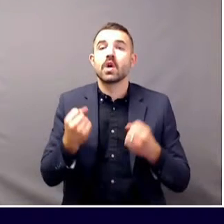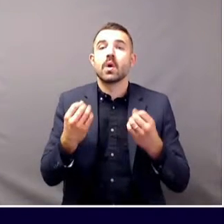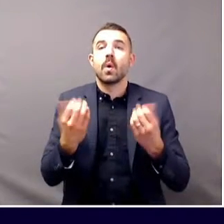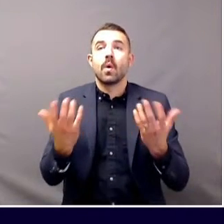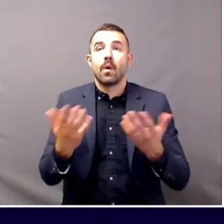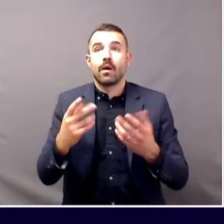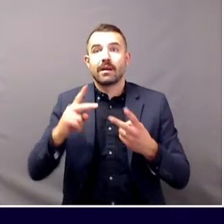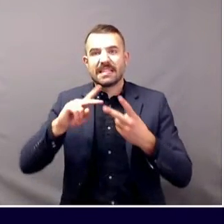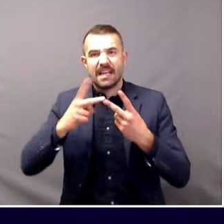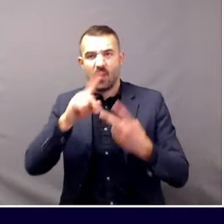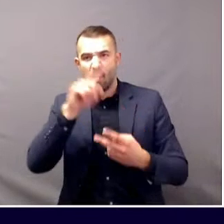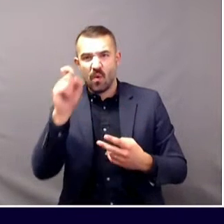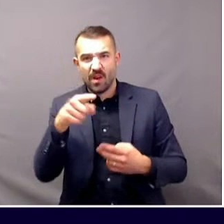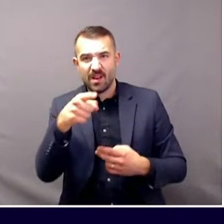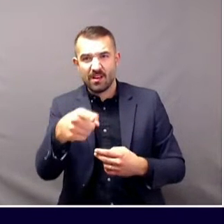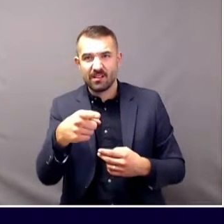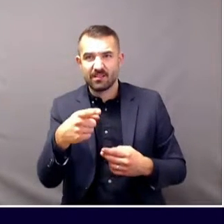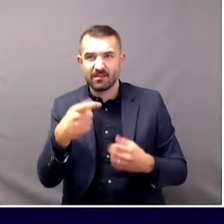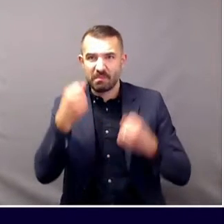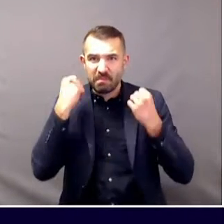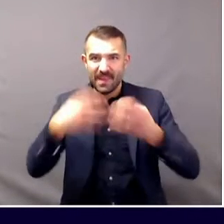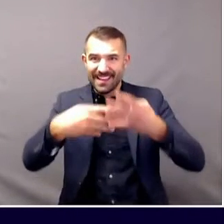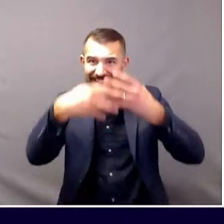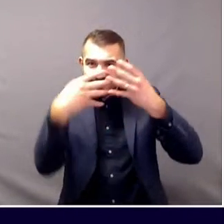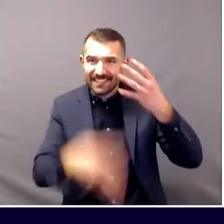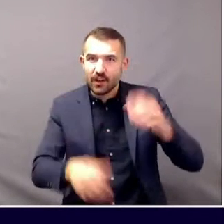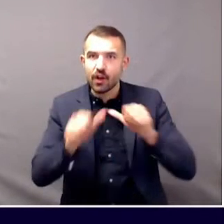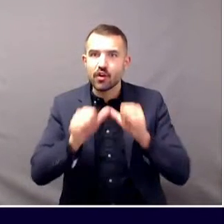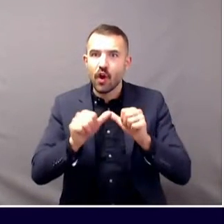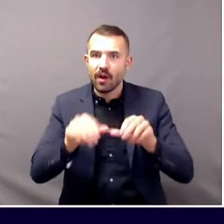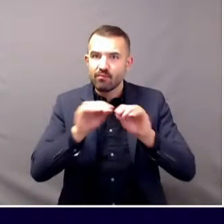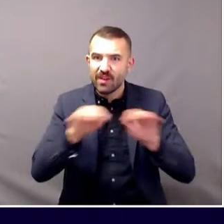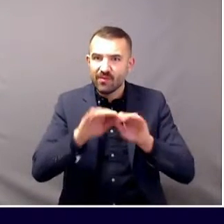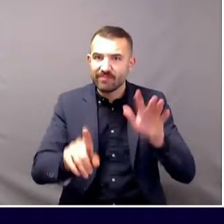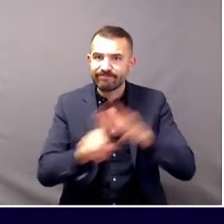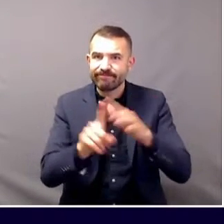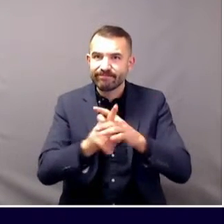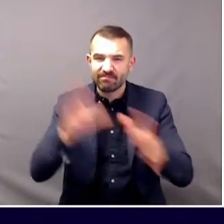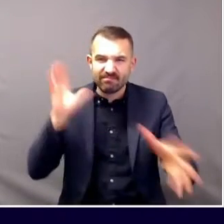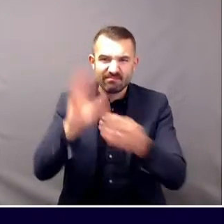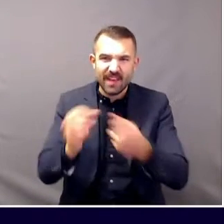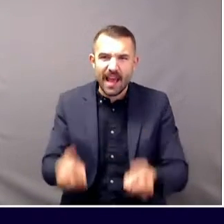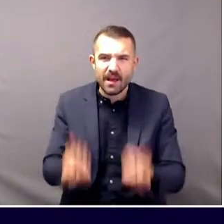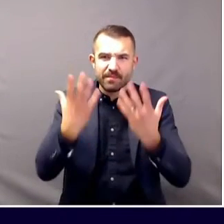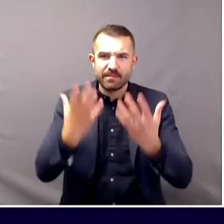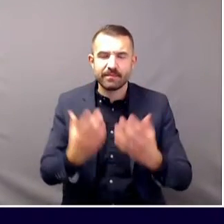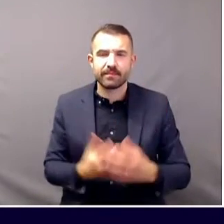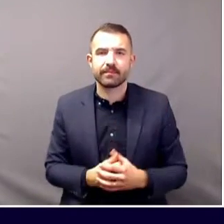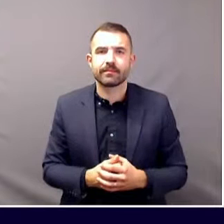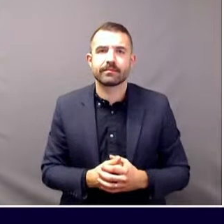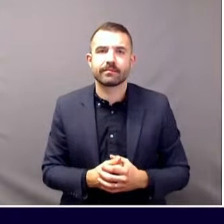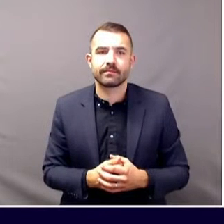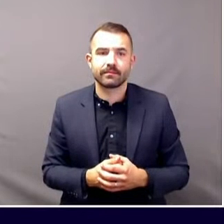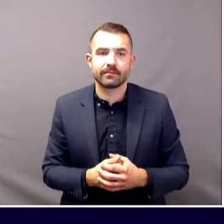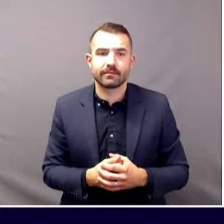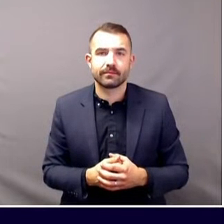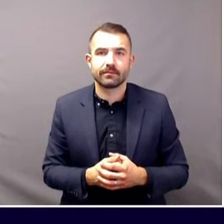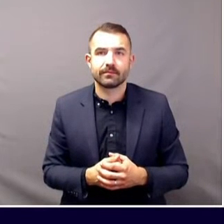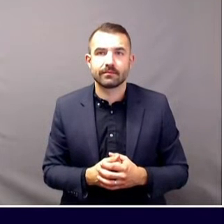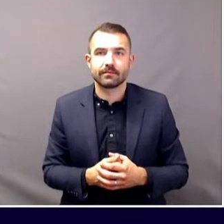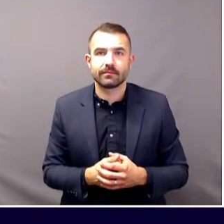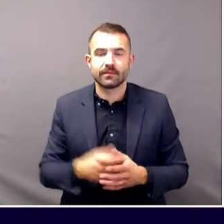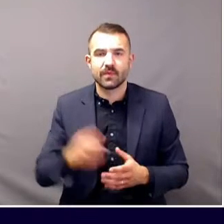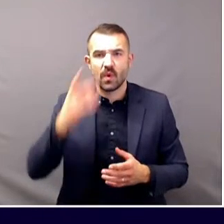and also if any of them involve possibly people coming into the state with the wreath making businesses down